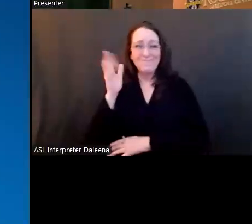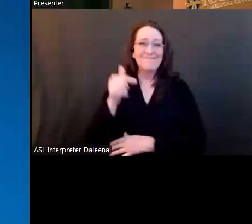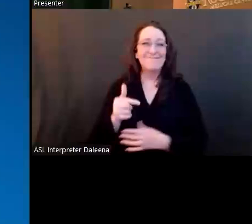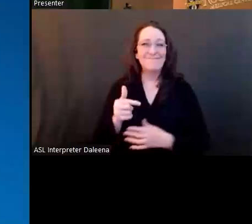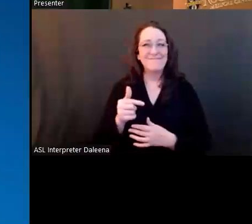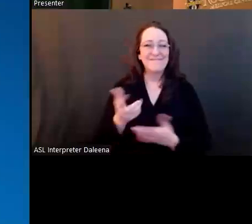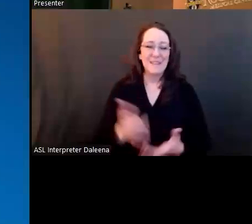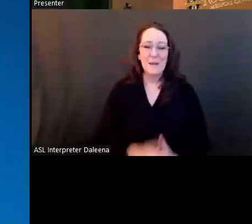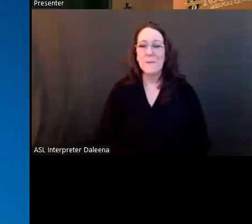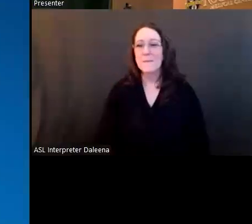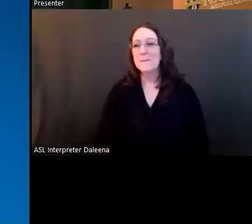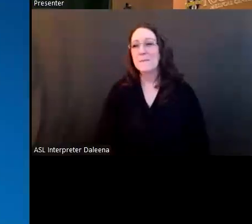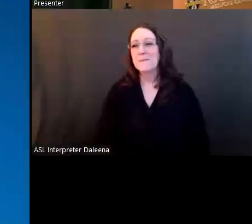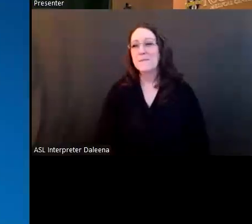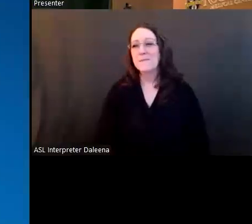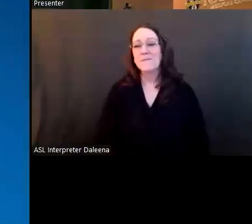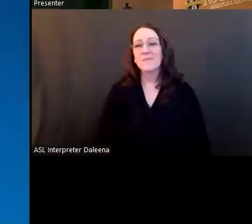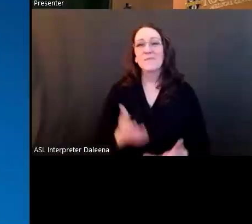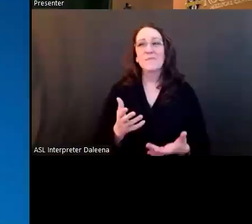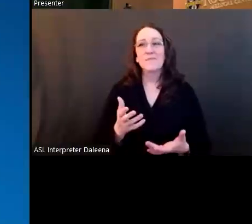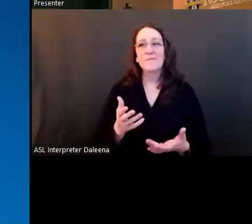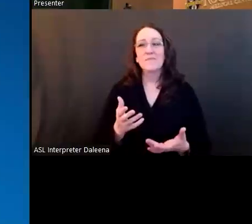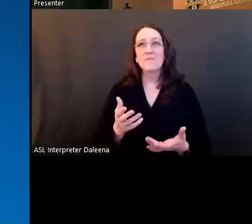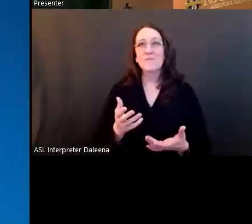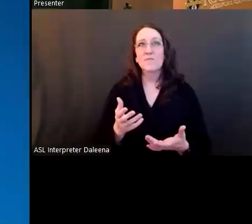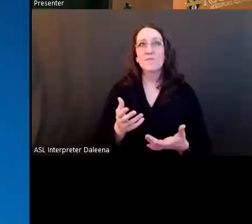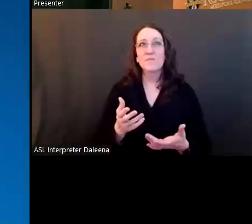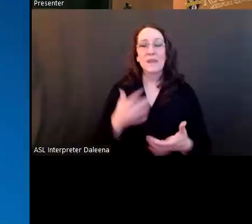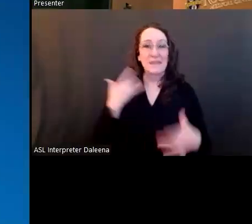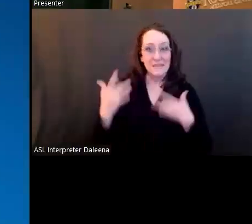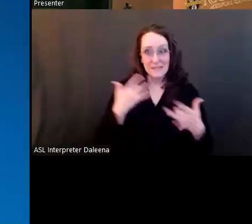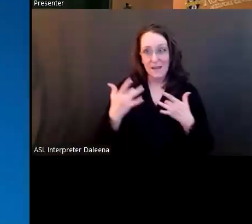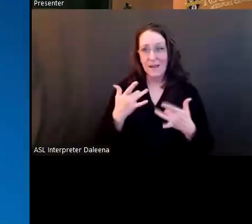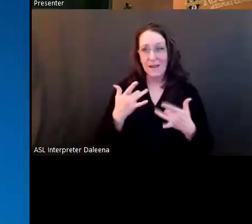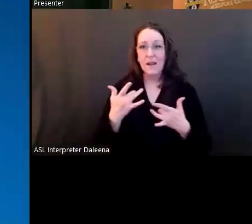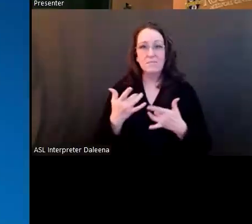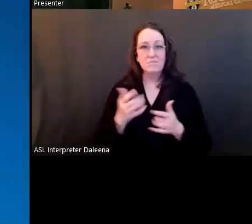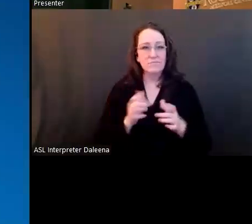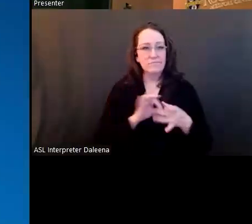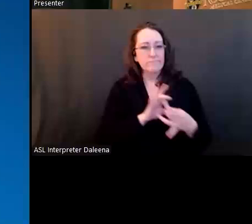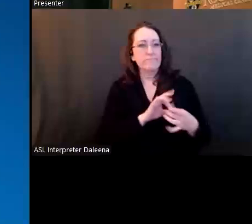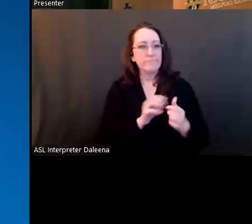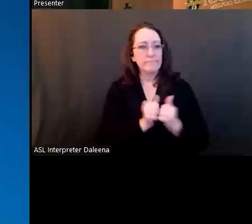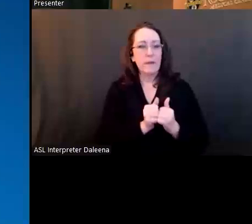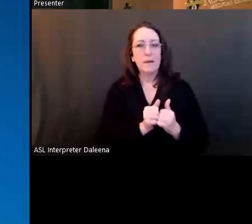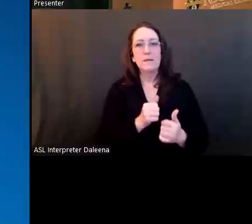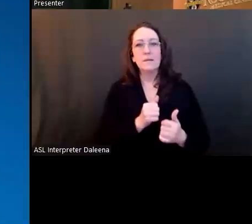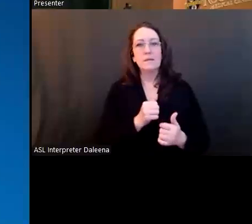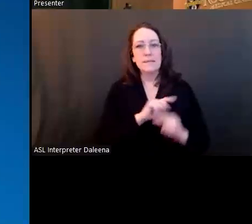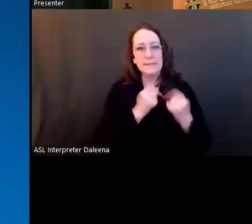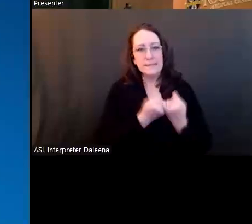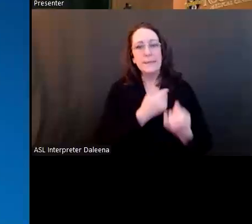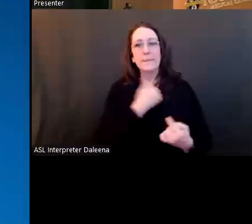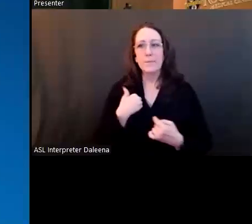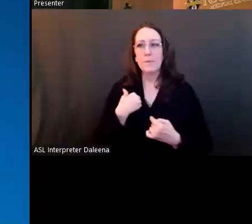screen. And it's exciting to be with my team members and colleagues,